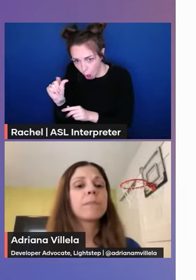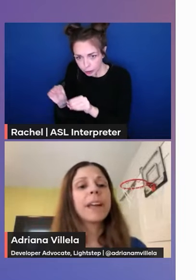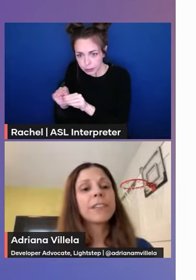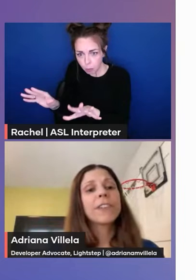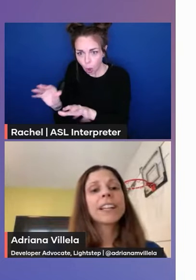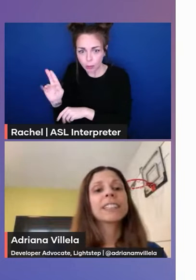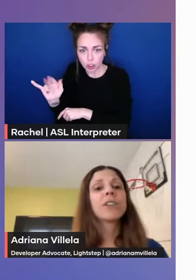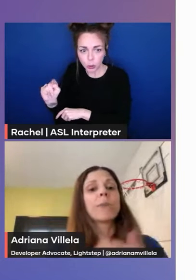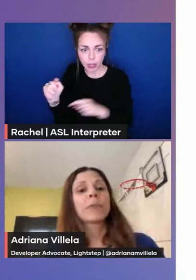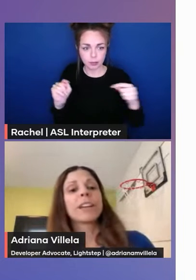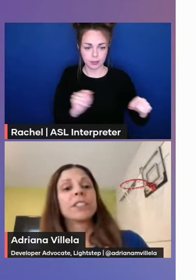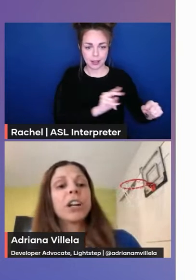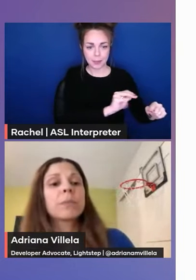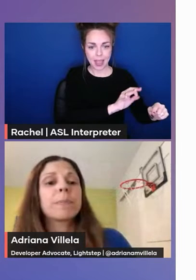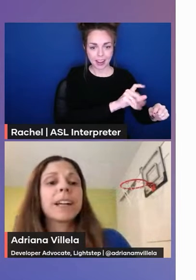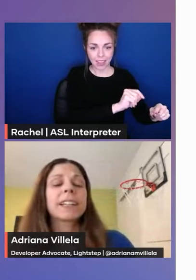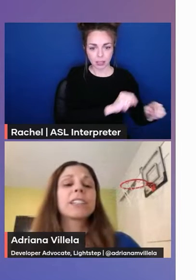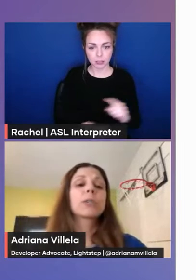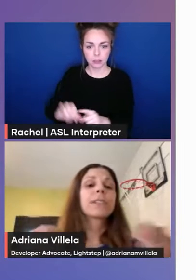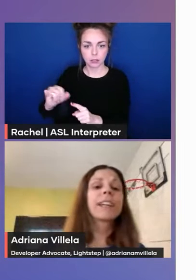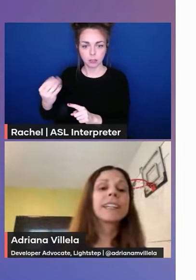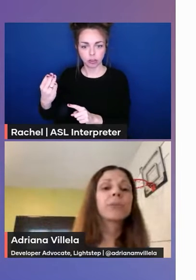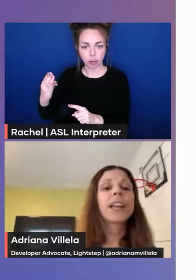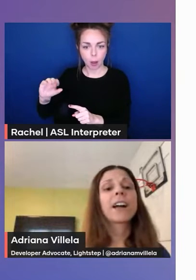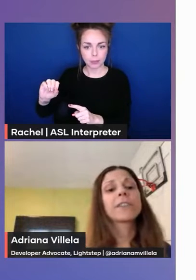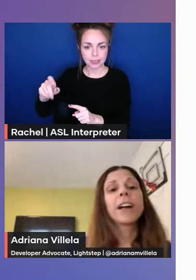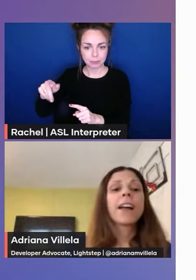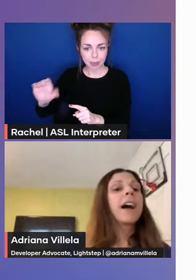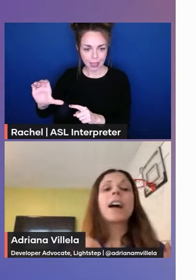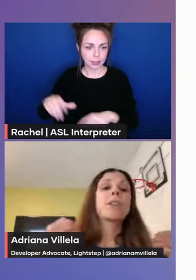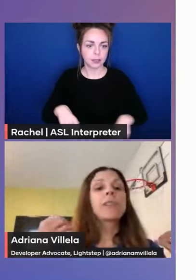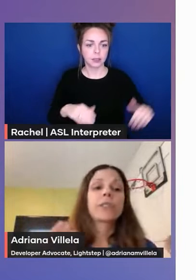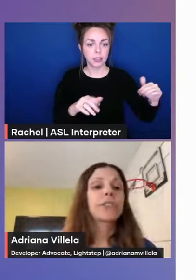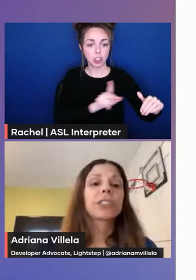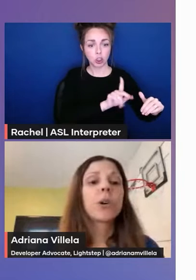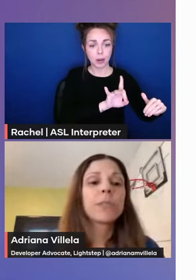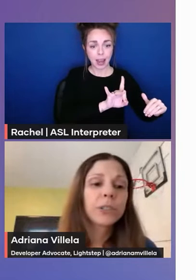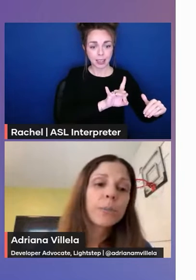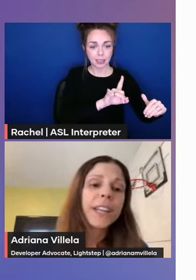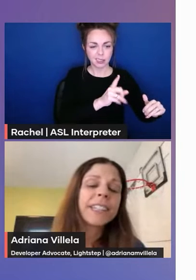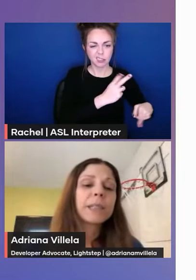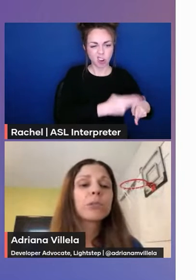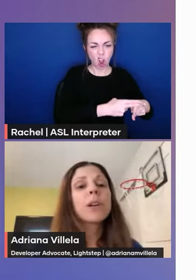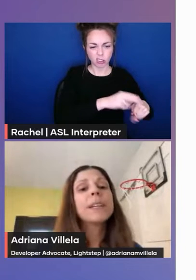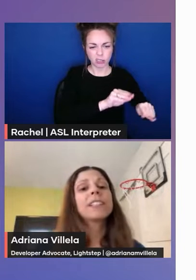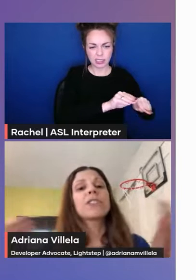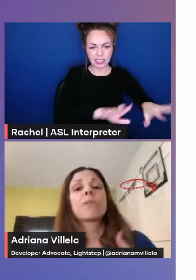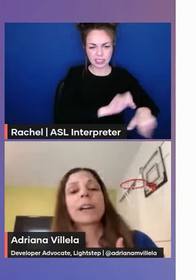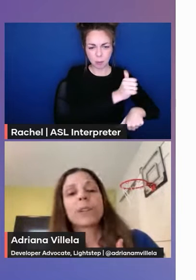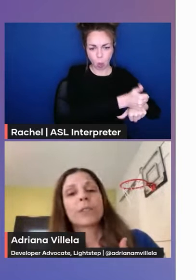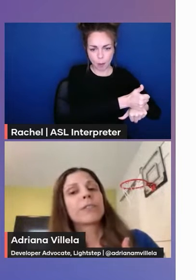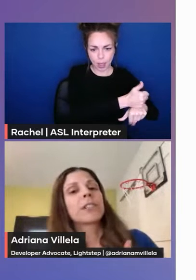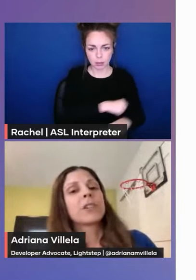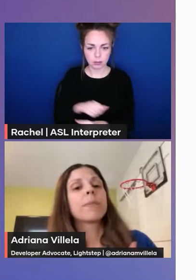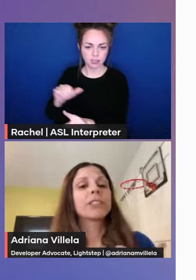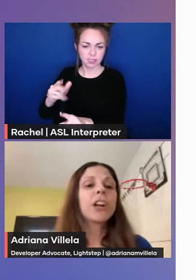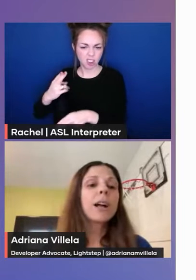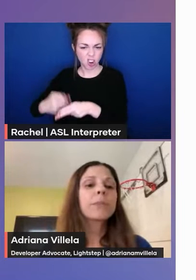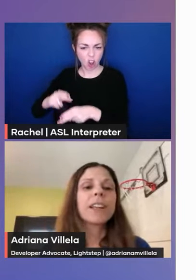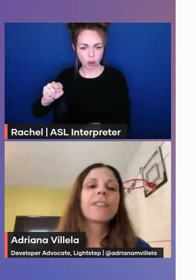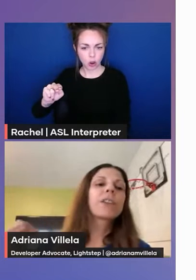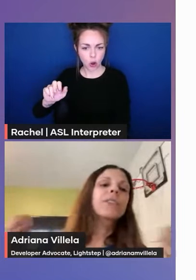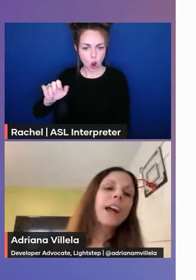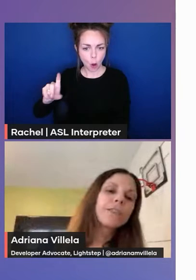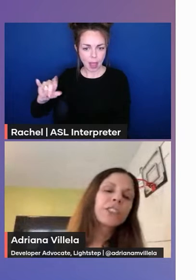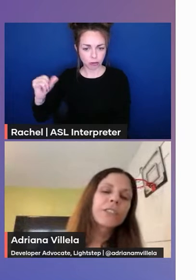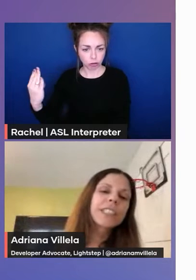Kubernetes, we have a manifest. In Nomad, we have a job spec. In Kubernetes, we refer to Kubernetes deployments. In Nomad, we refer to Nomad